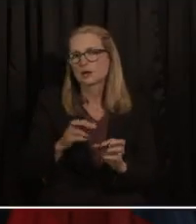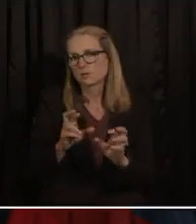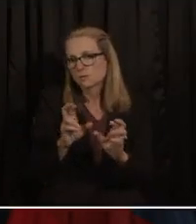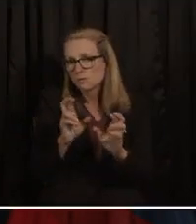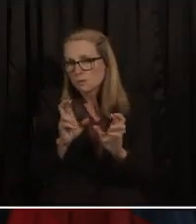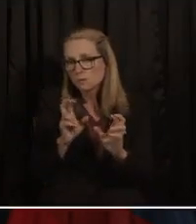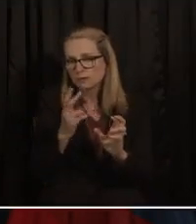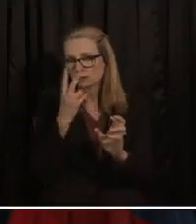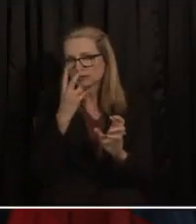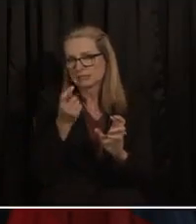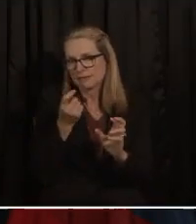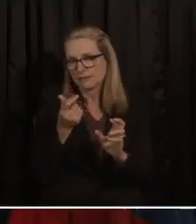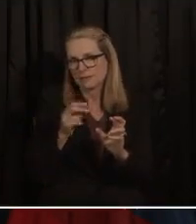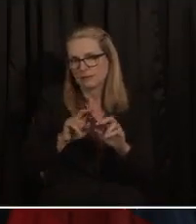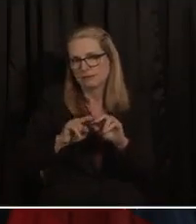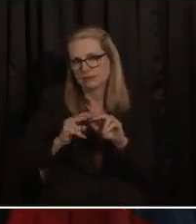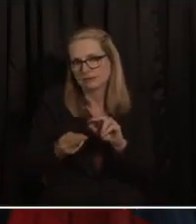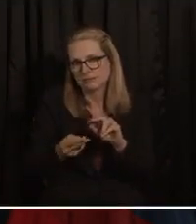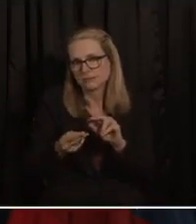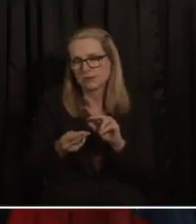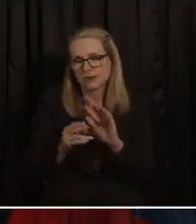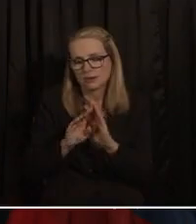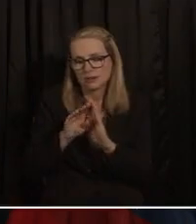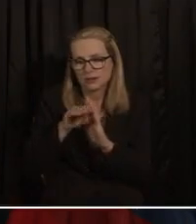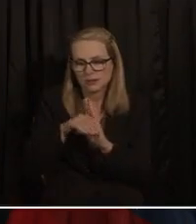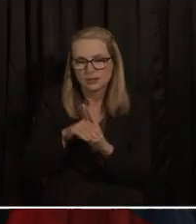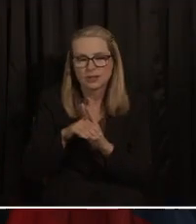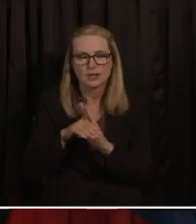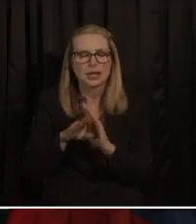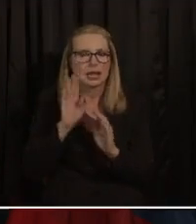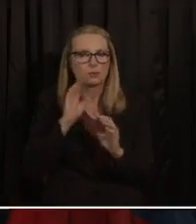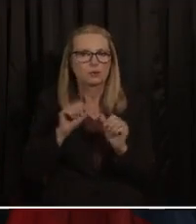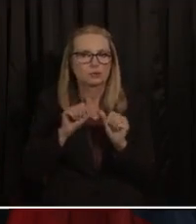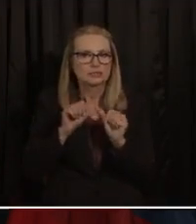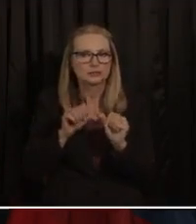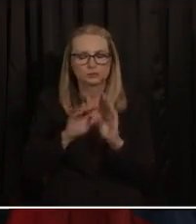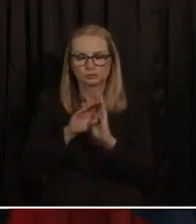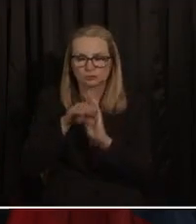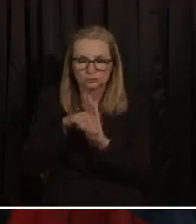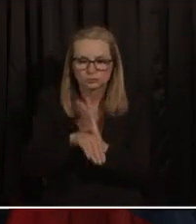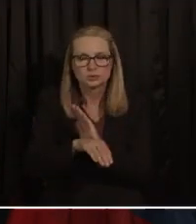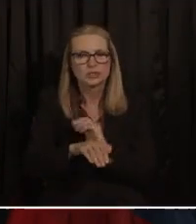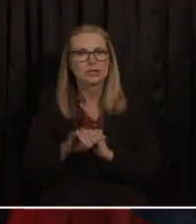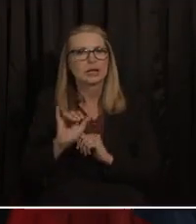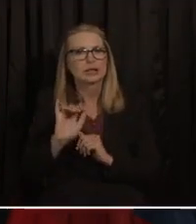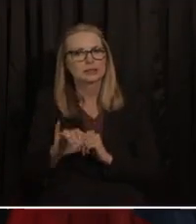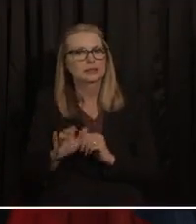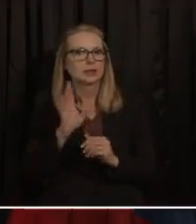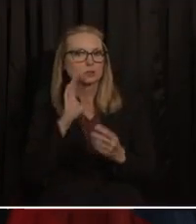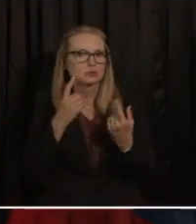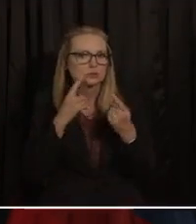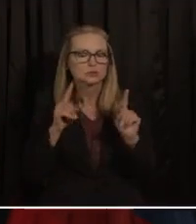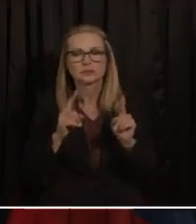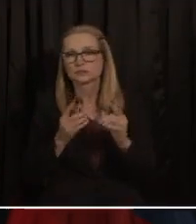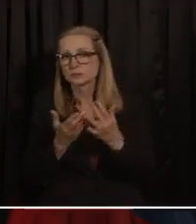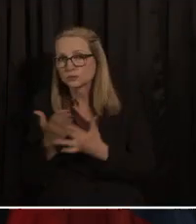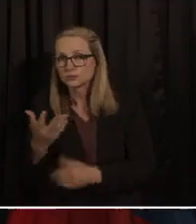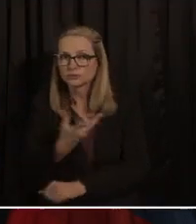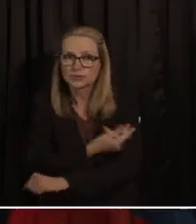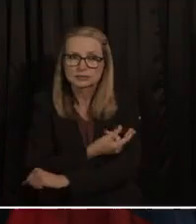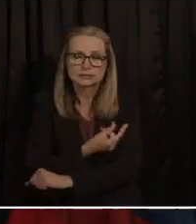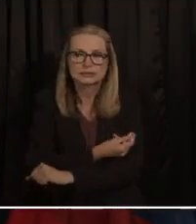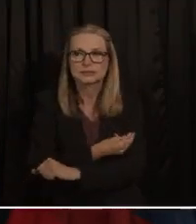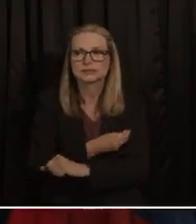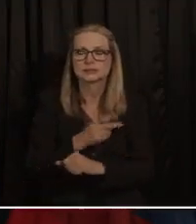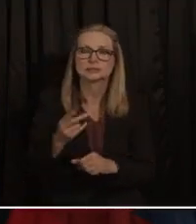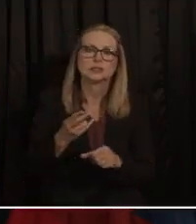small decline. We hope that that picks up, and that is simply a function of people getting vaccinated, getting protected, and the precautions that people take around